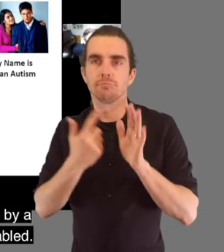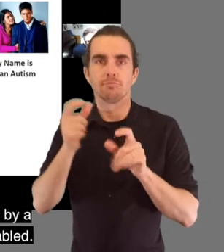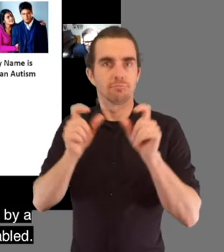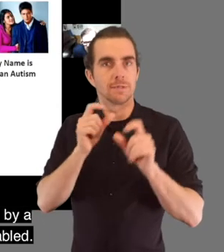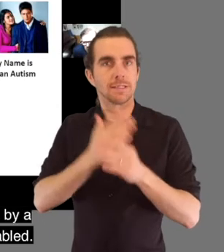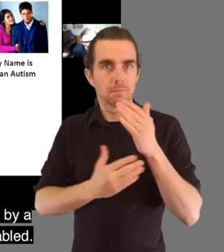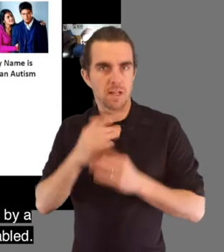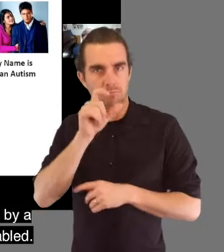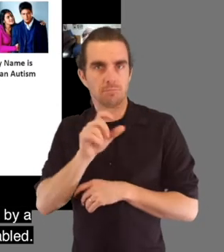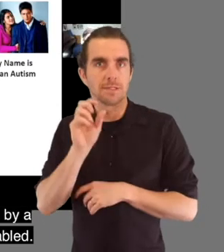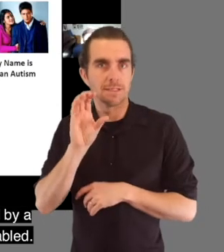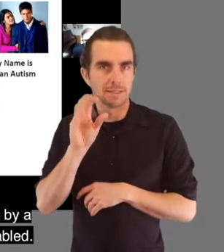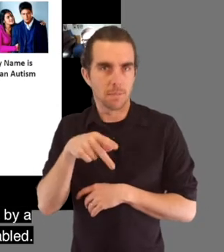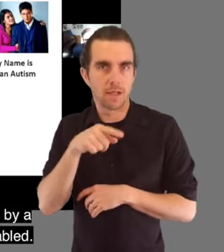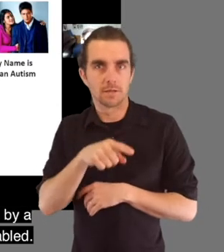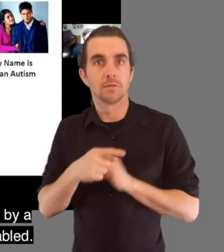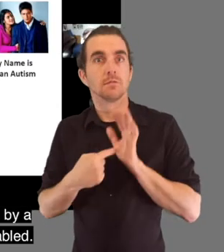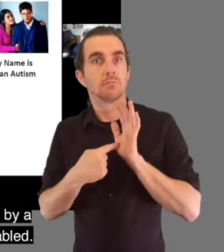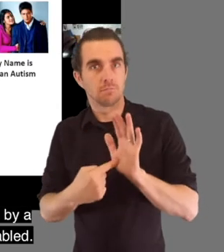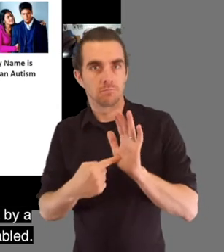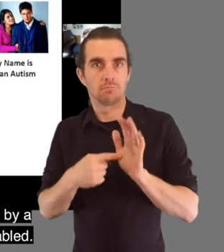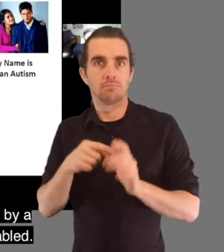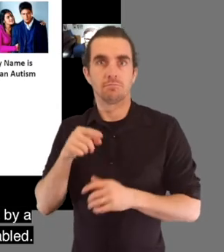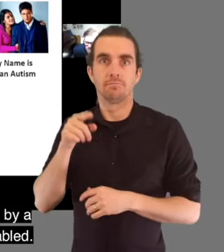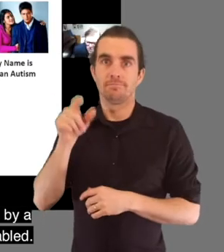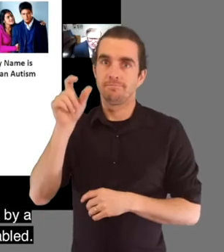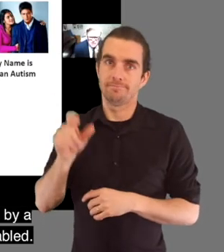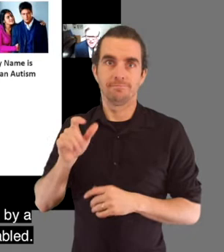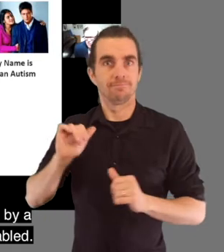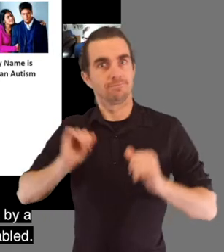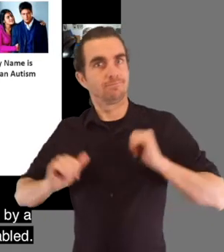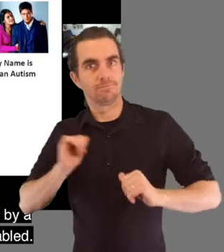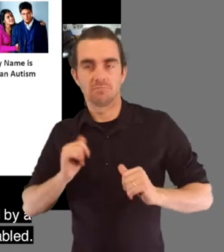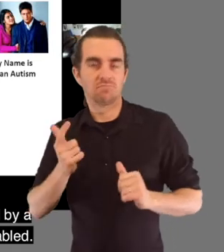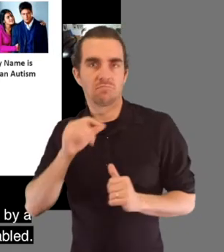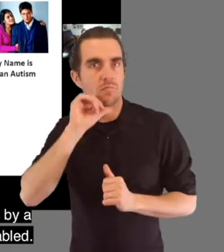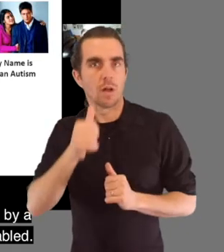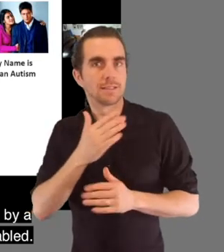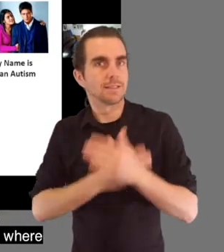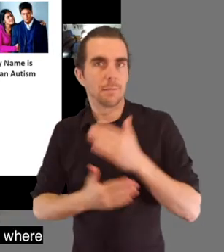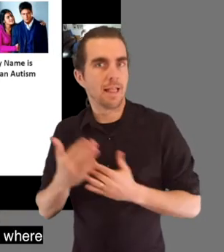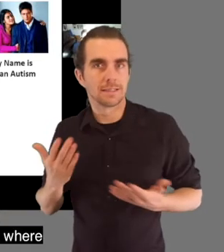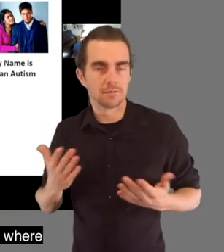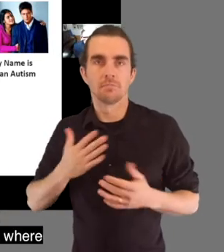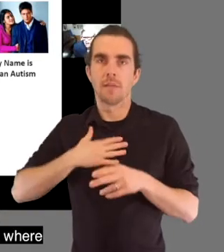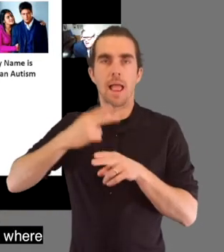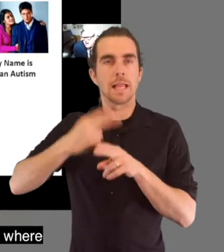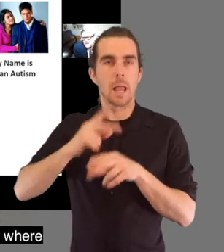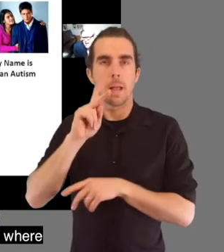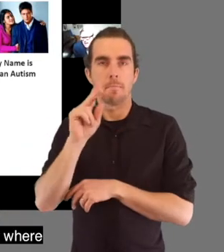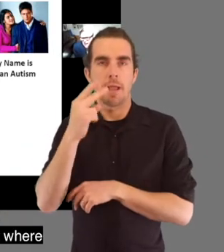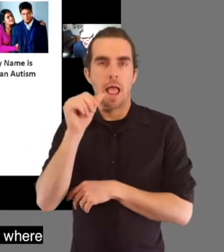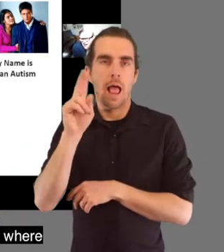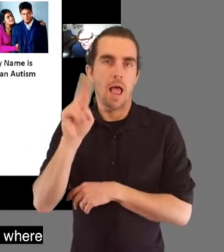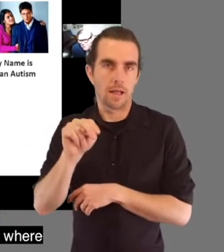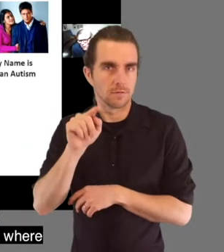with cerebral palsy, but is played by a Bollywood actress who's not disabled. Or My Name is Khan,